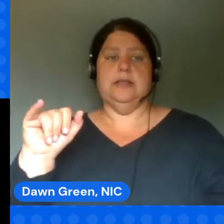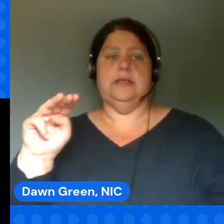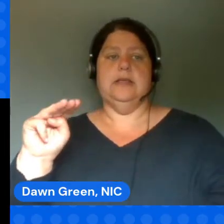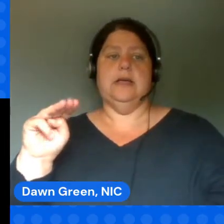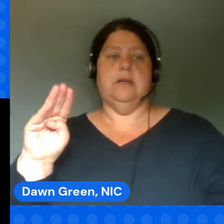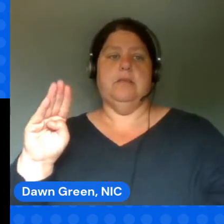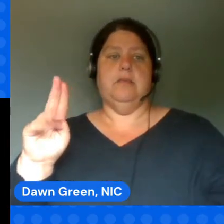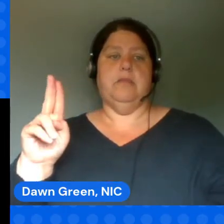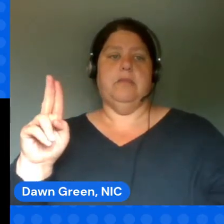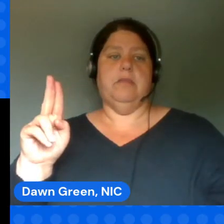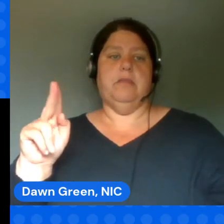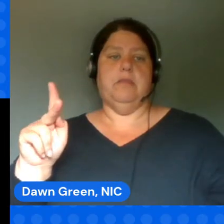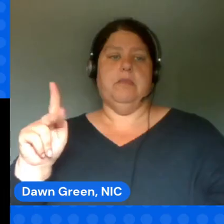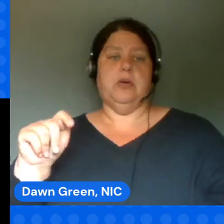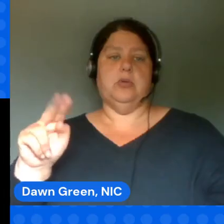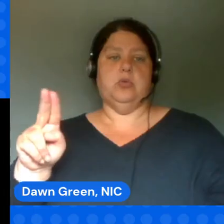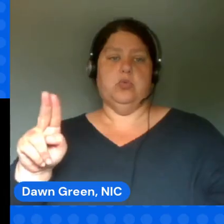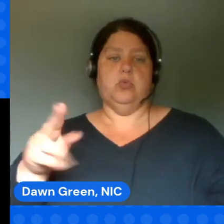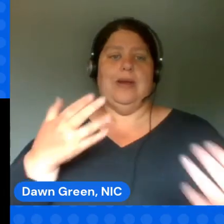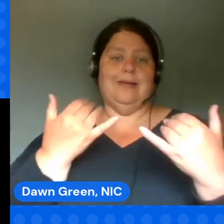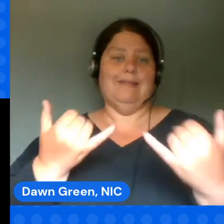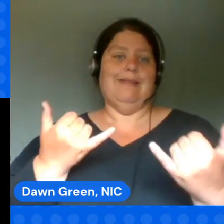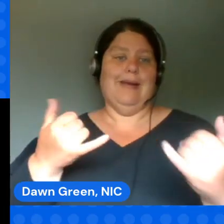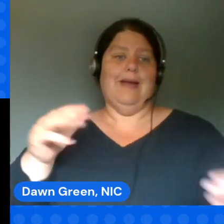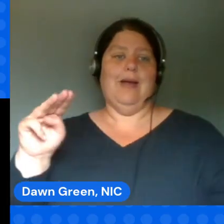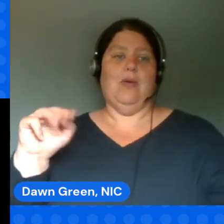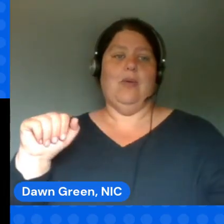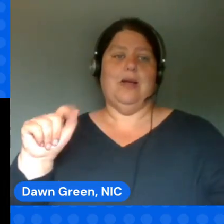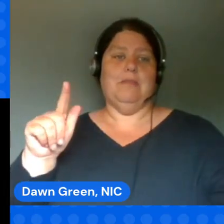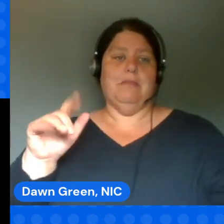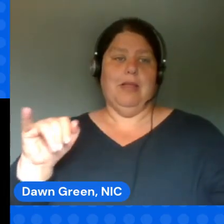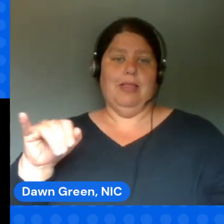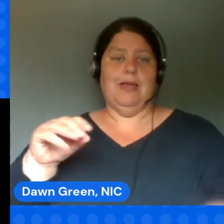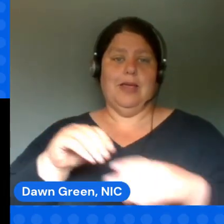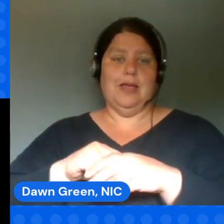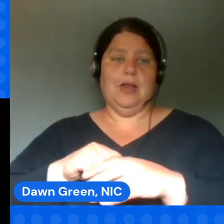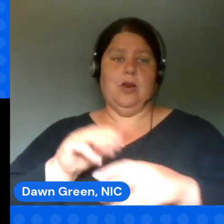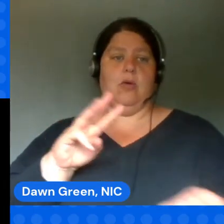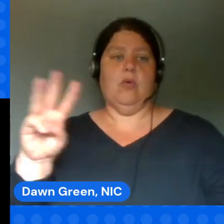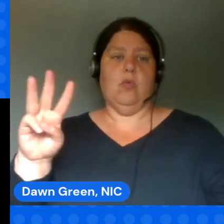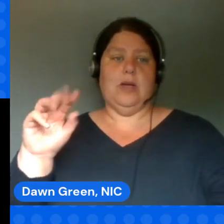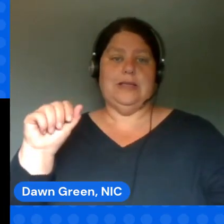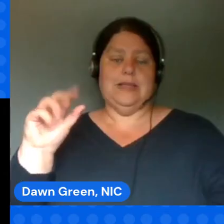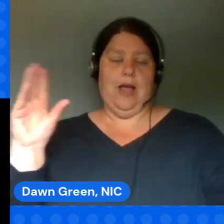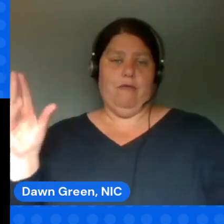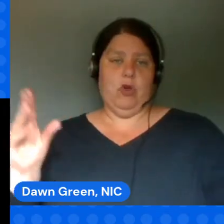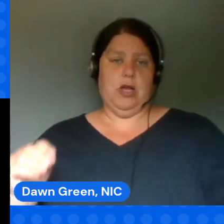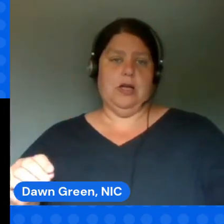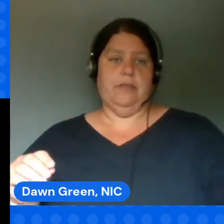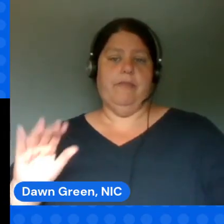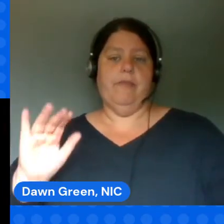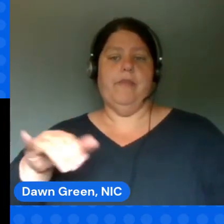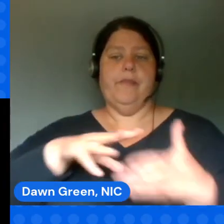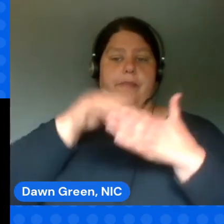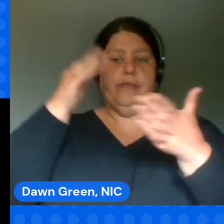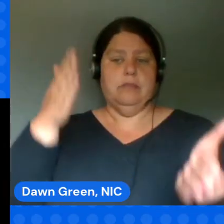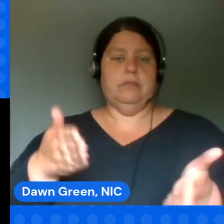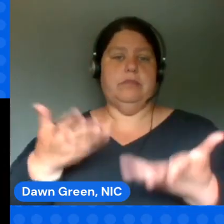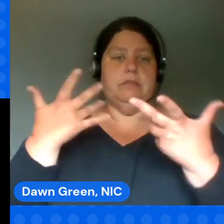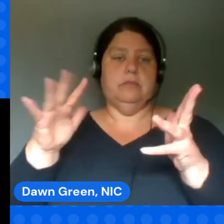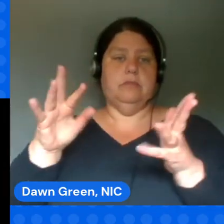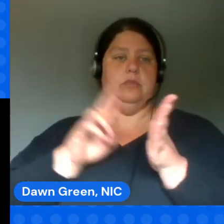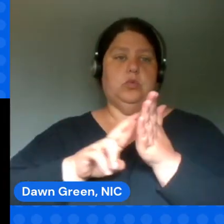is present day Mali and West Africa. And so the students will have done a little research on